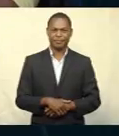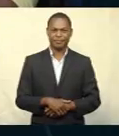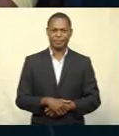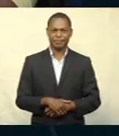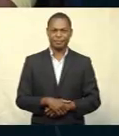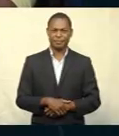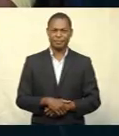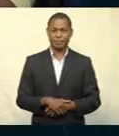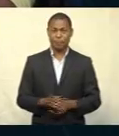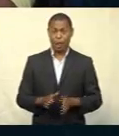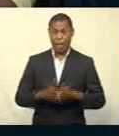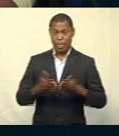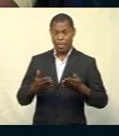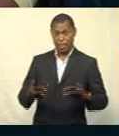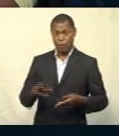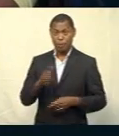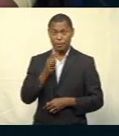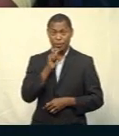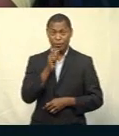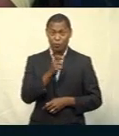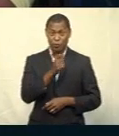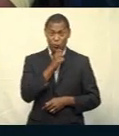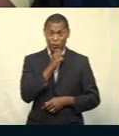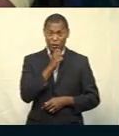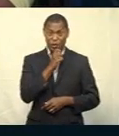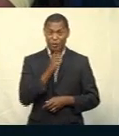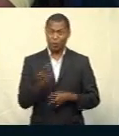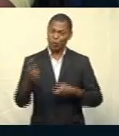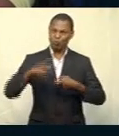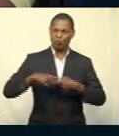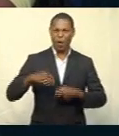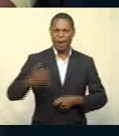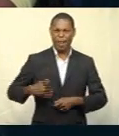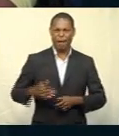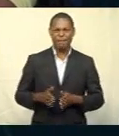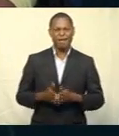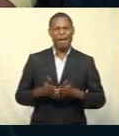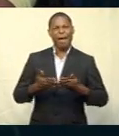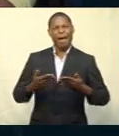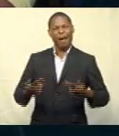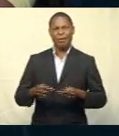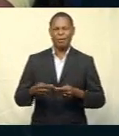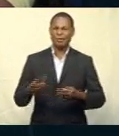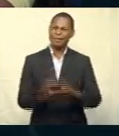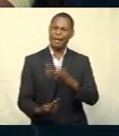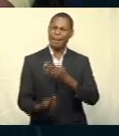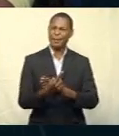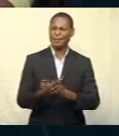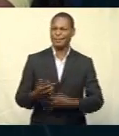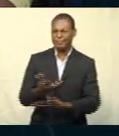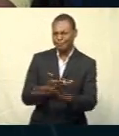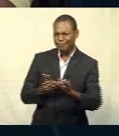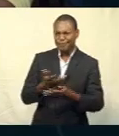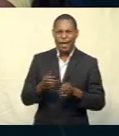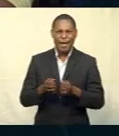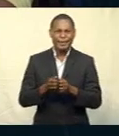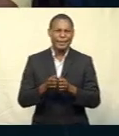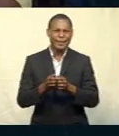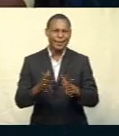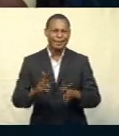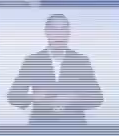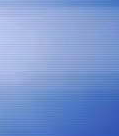in Taveuni and joins us live now. Eleanor, how have things been going with the consultation starting tomorrow on the Garden